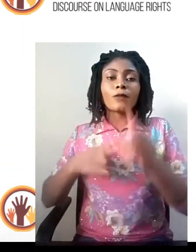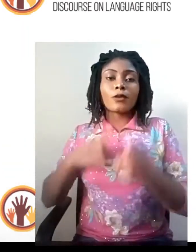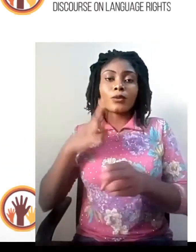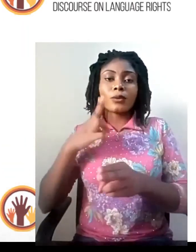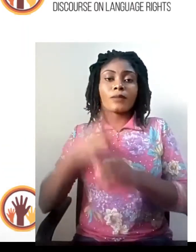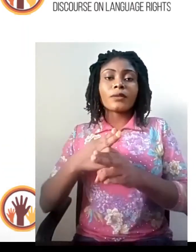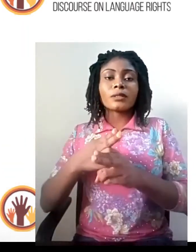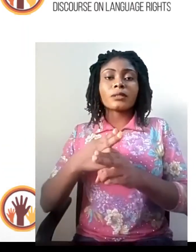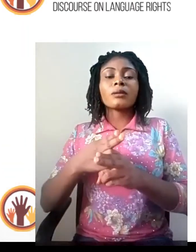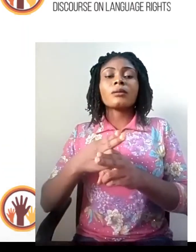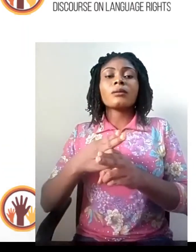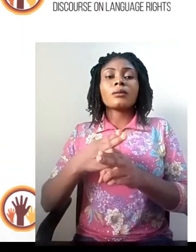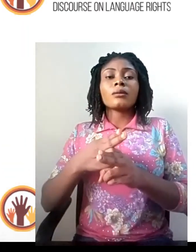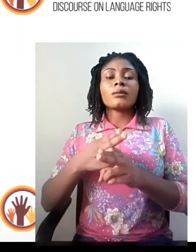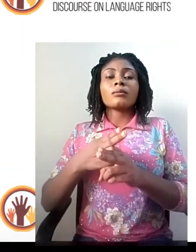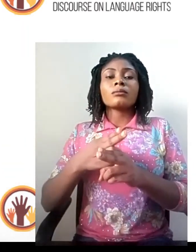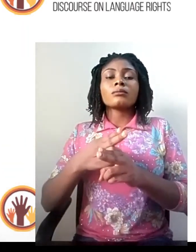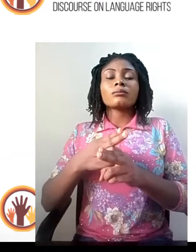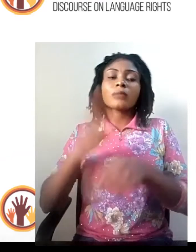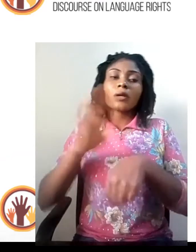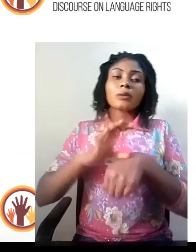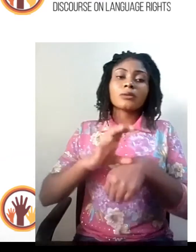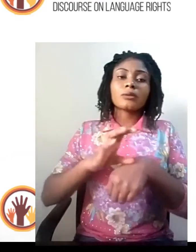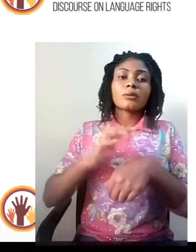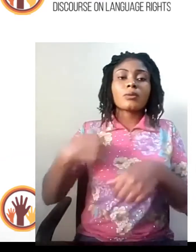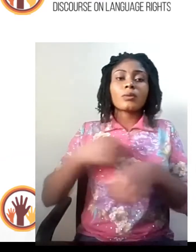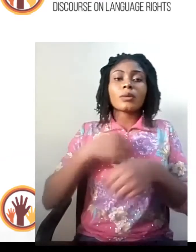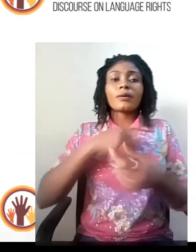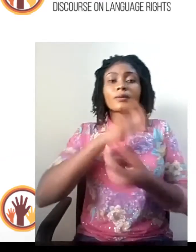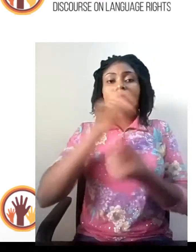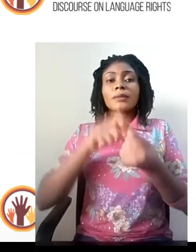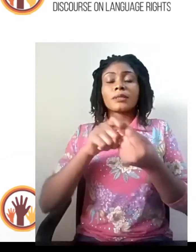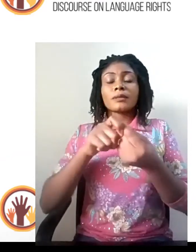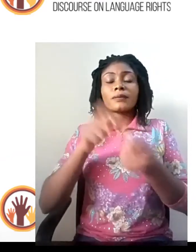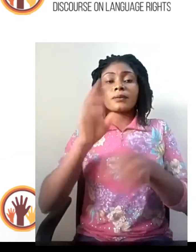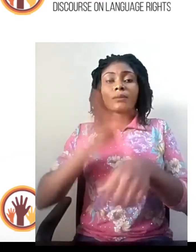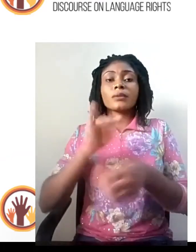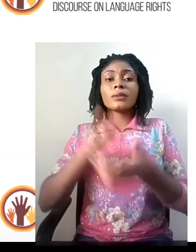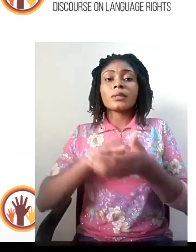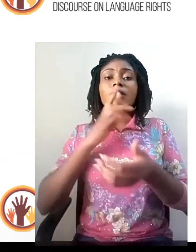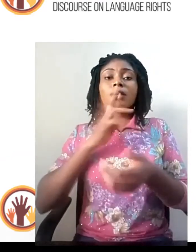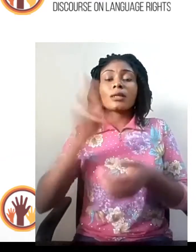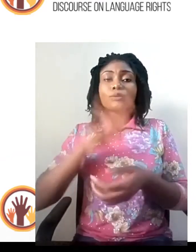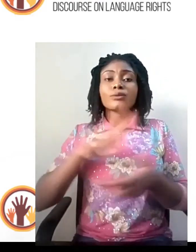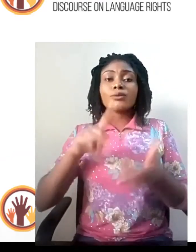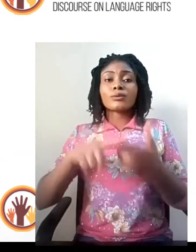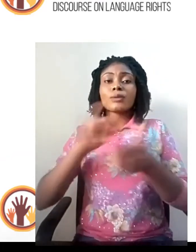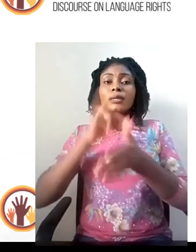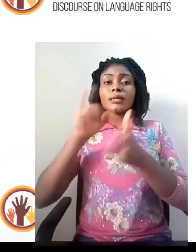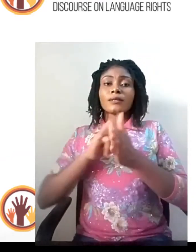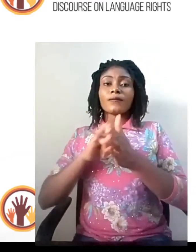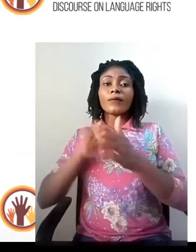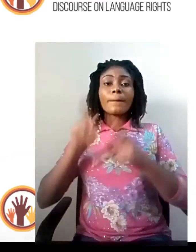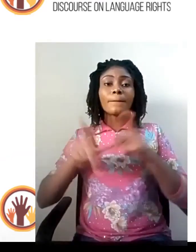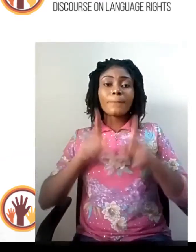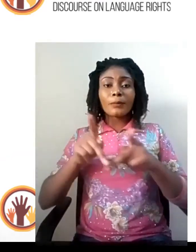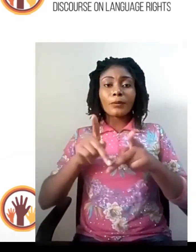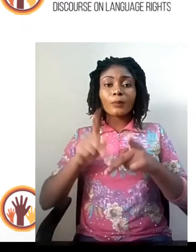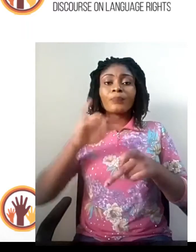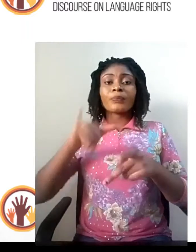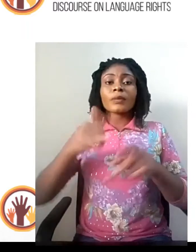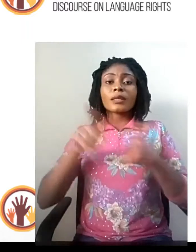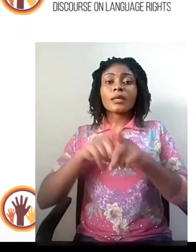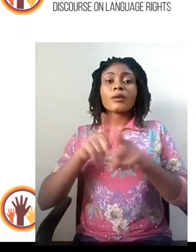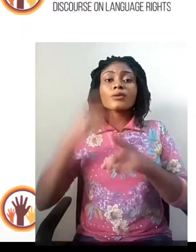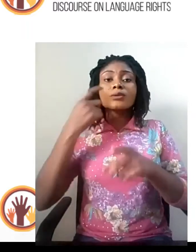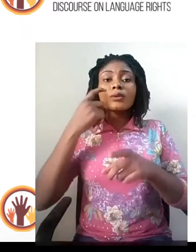that are used to identify a people. They also observed in their